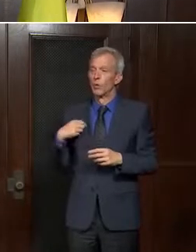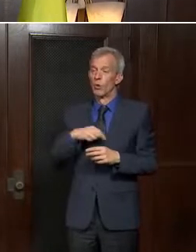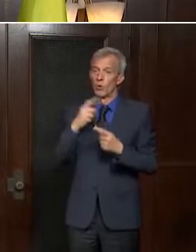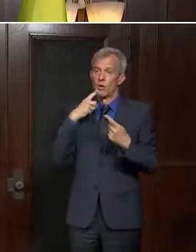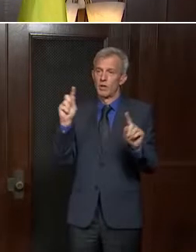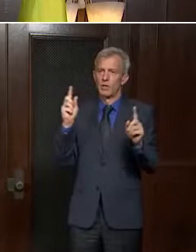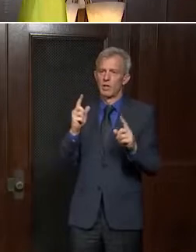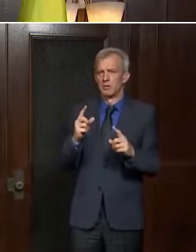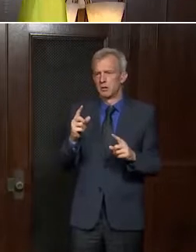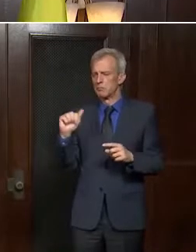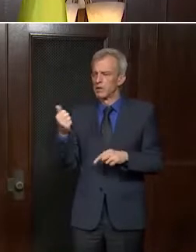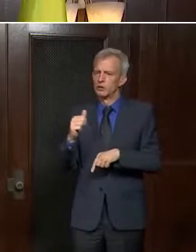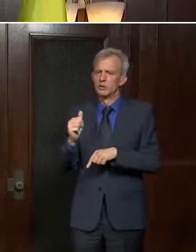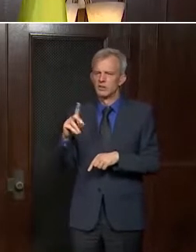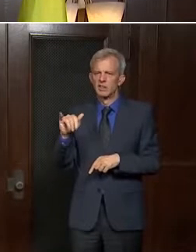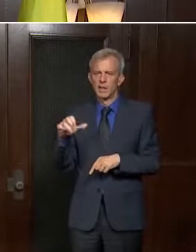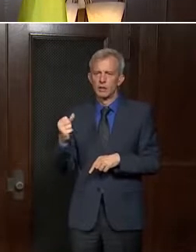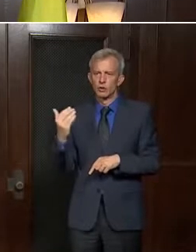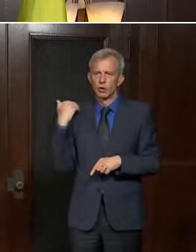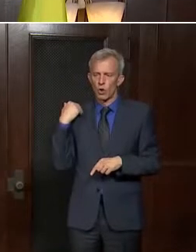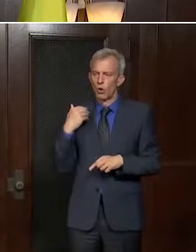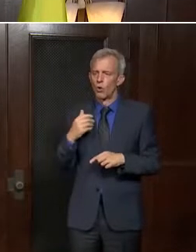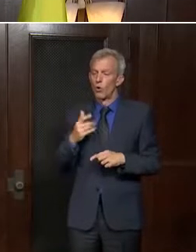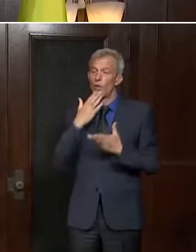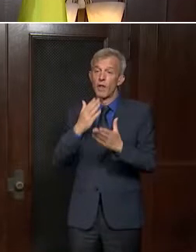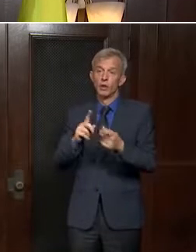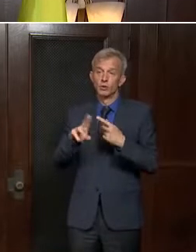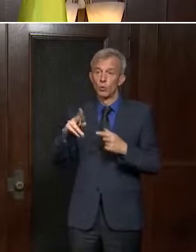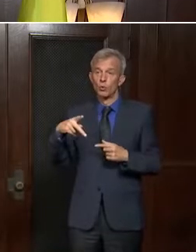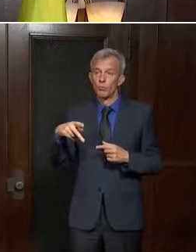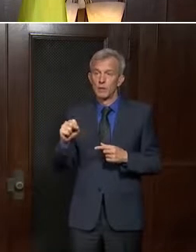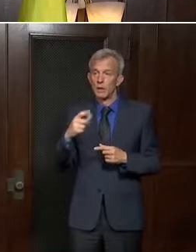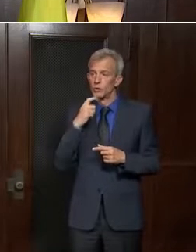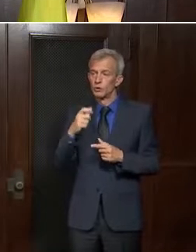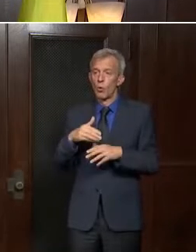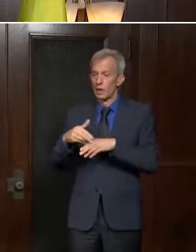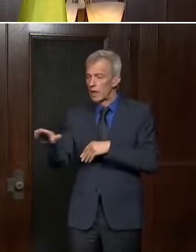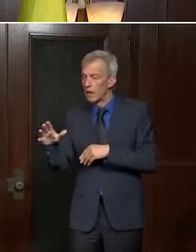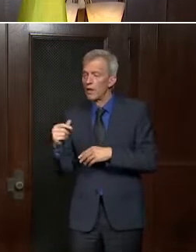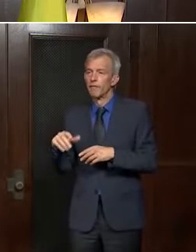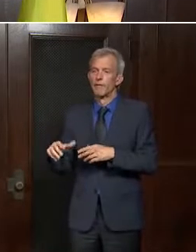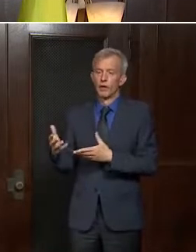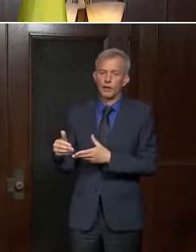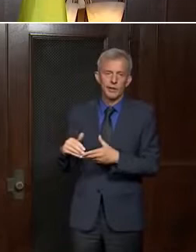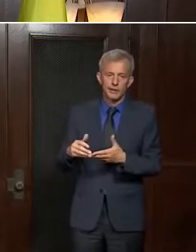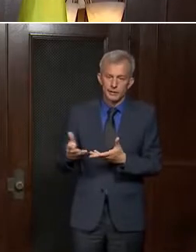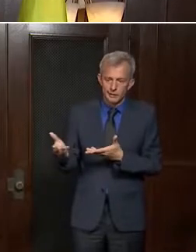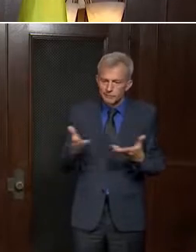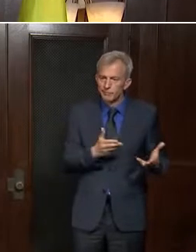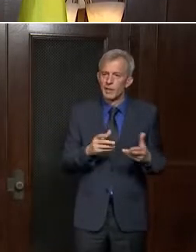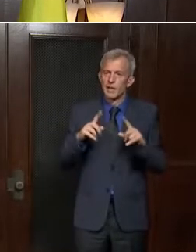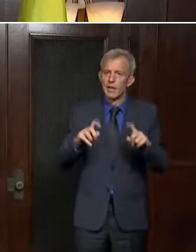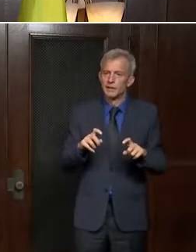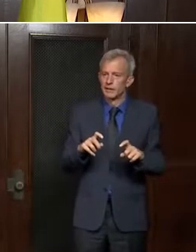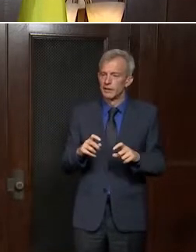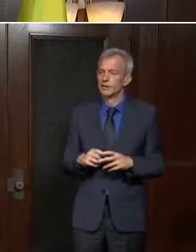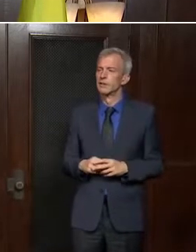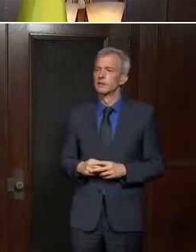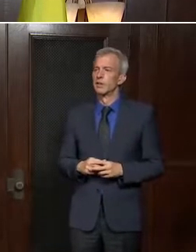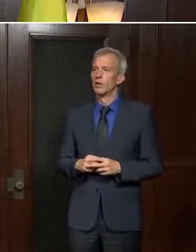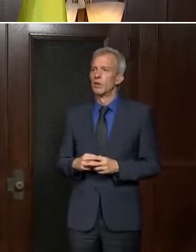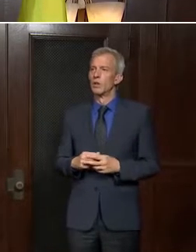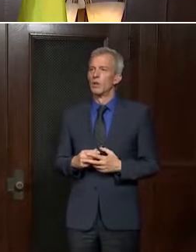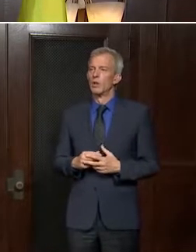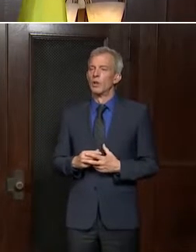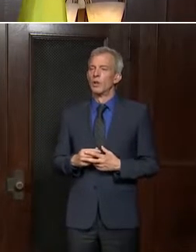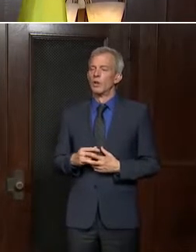Everlywell partnership that we have, where UPS is delivering and picking up tests, Everlywell Labs are the ones processing that we